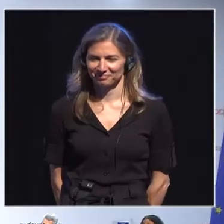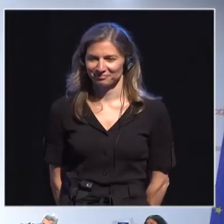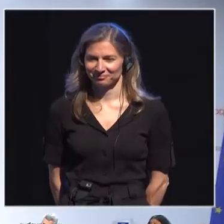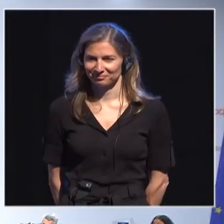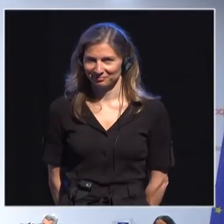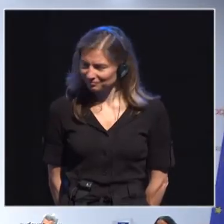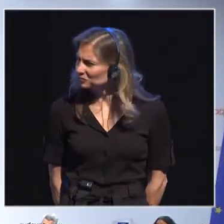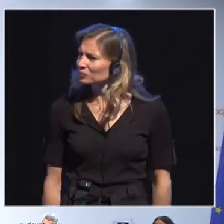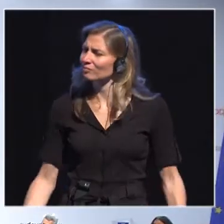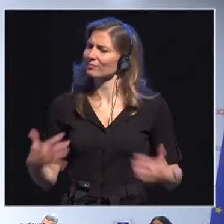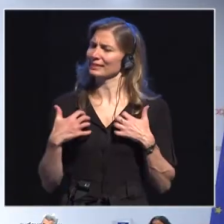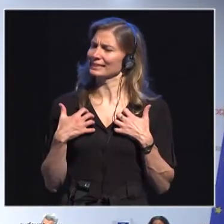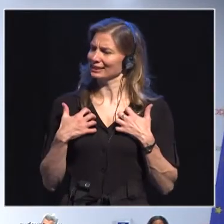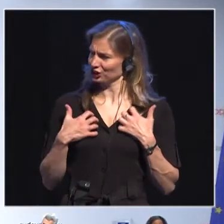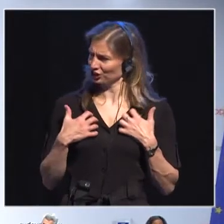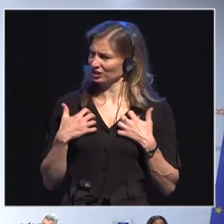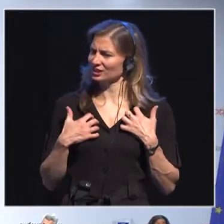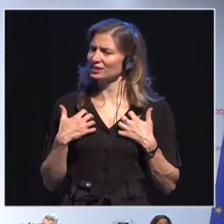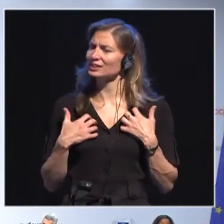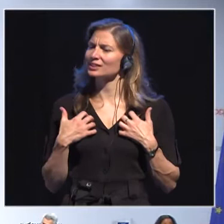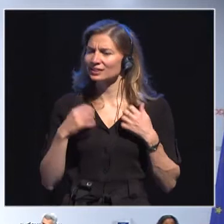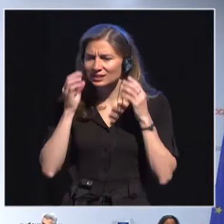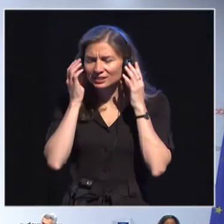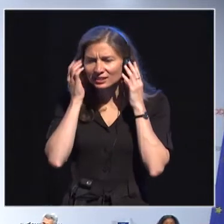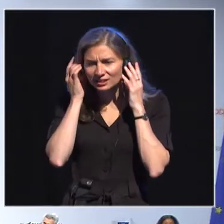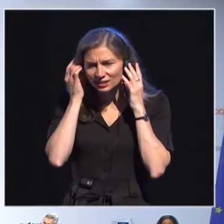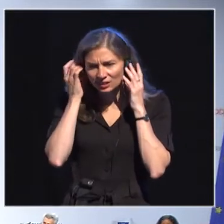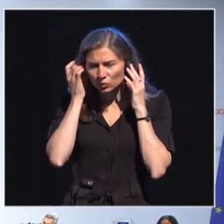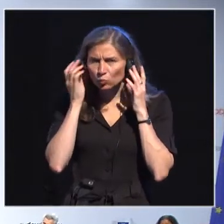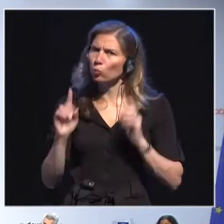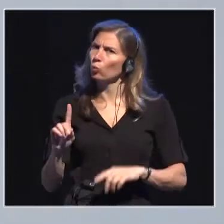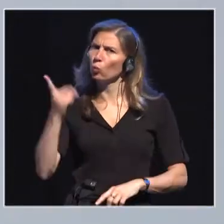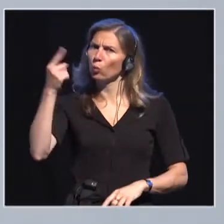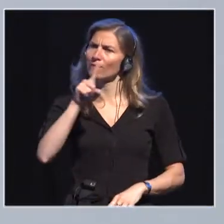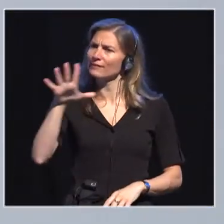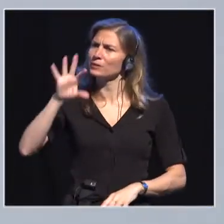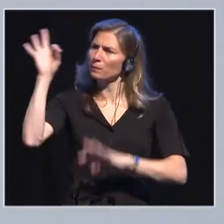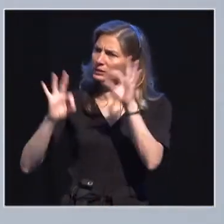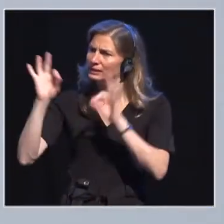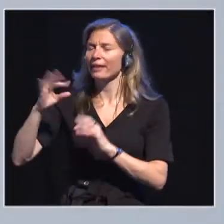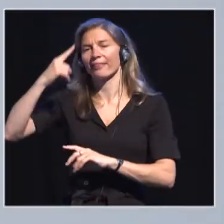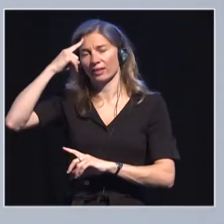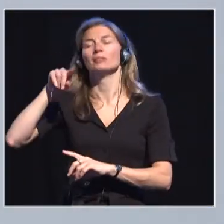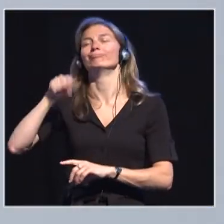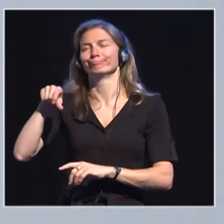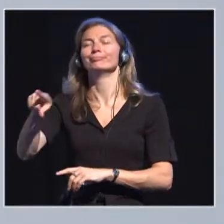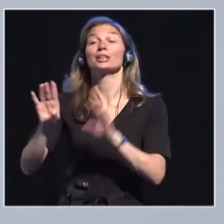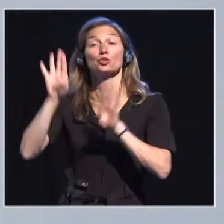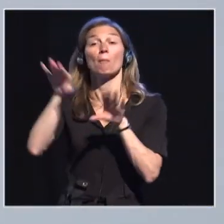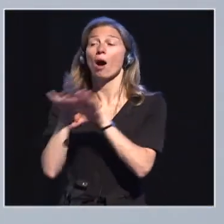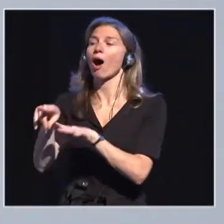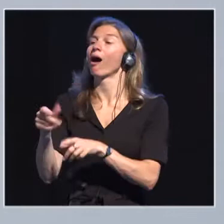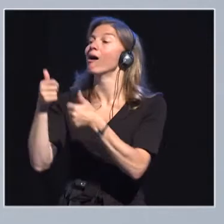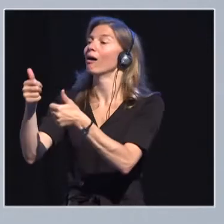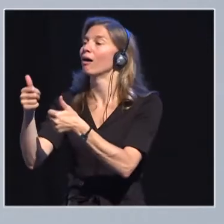So that's interesting that almost 15% of people in this room think digitization is good only for democracies.